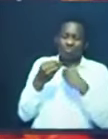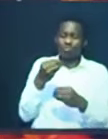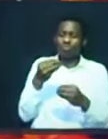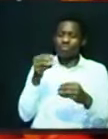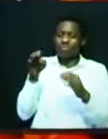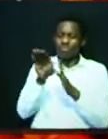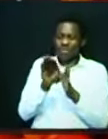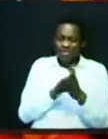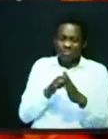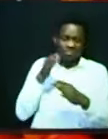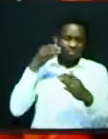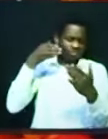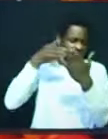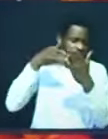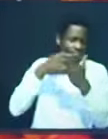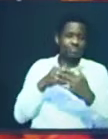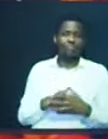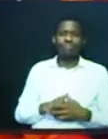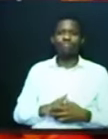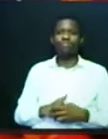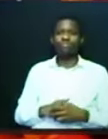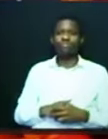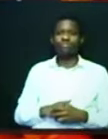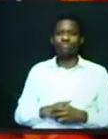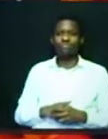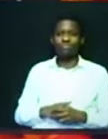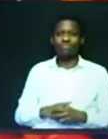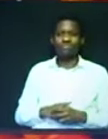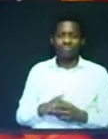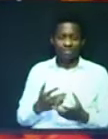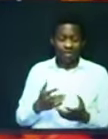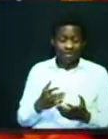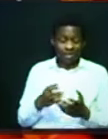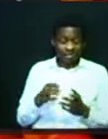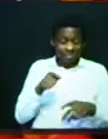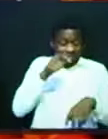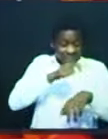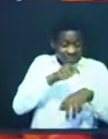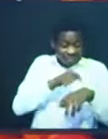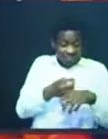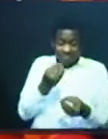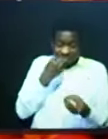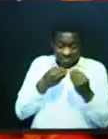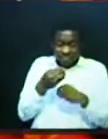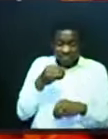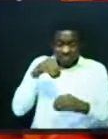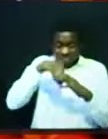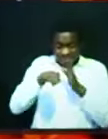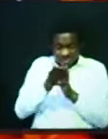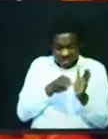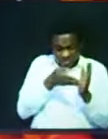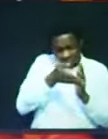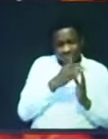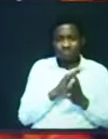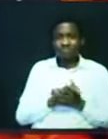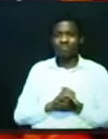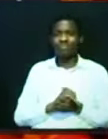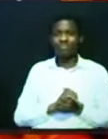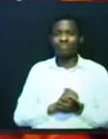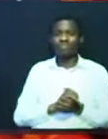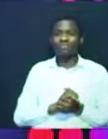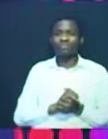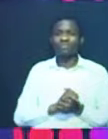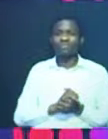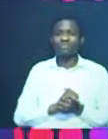a. Even there's a principle of time to eat. For the sake of the